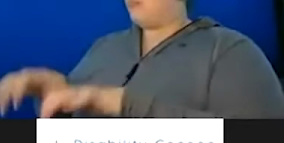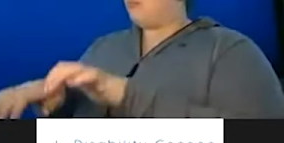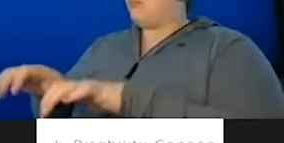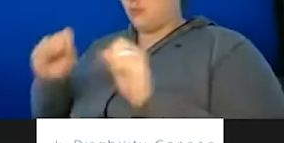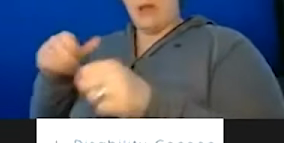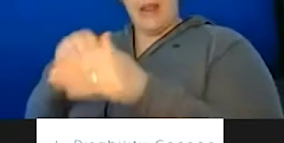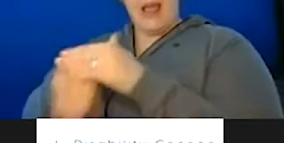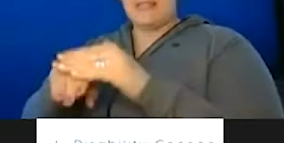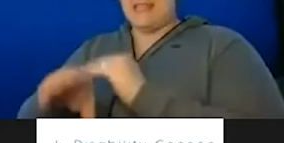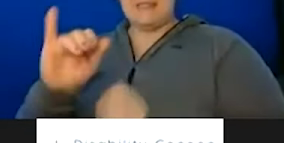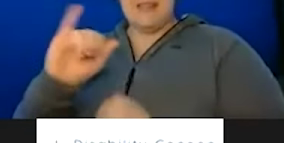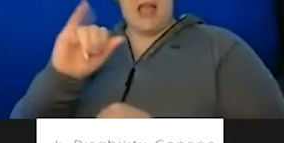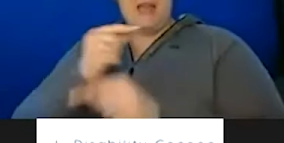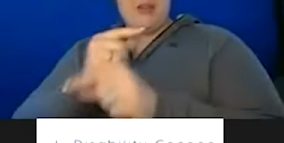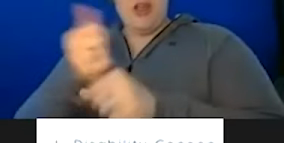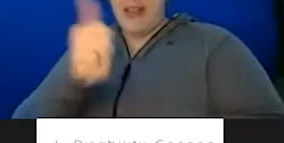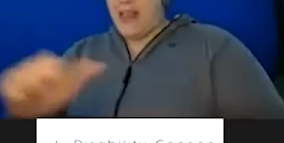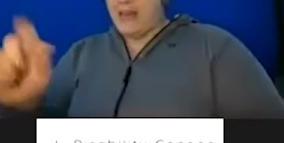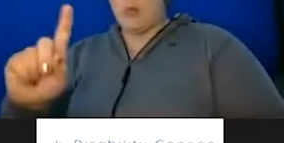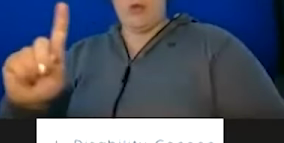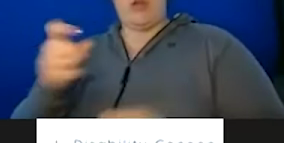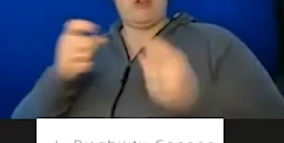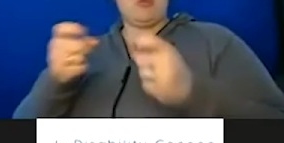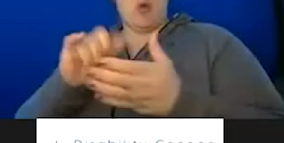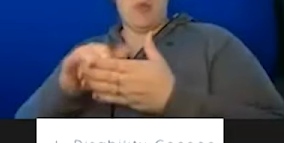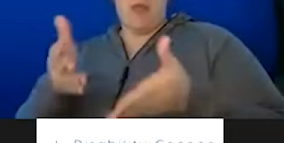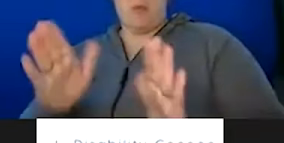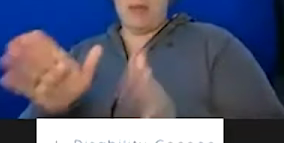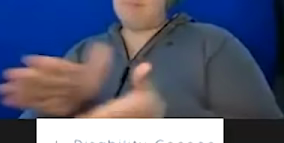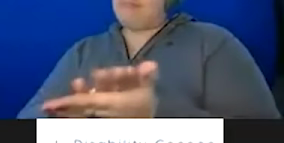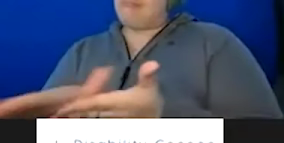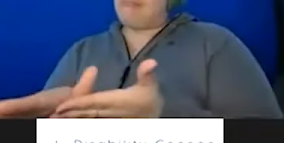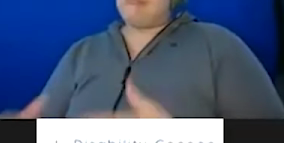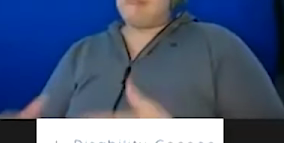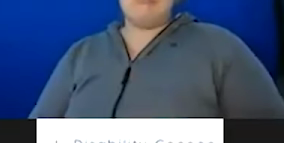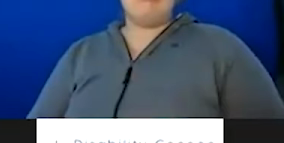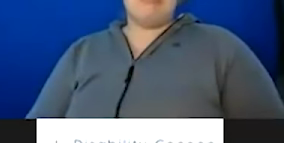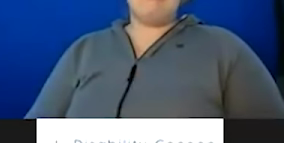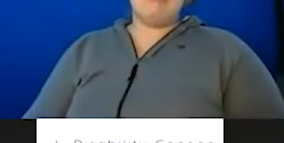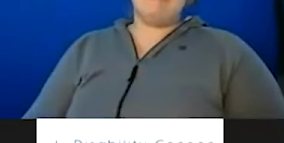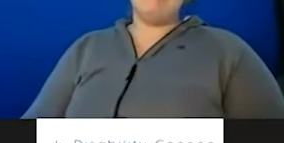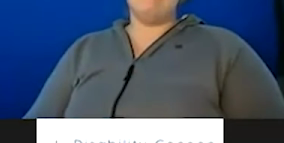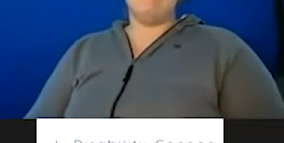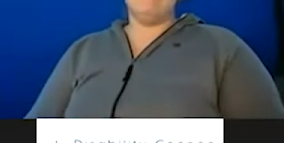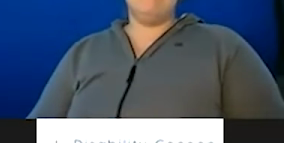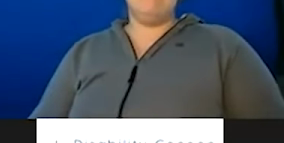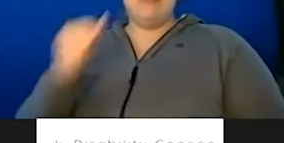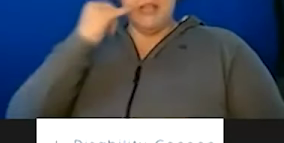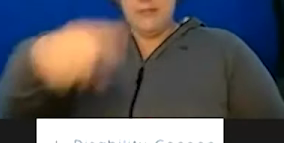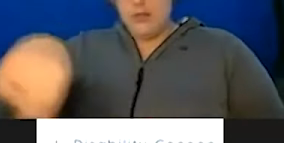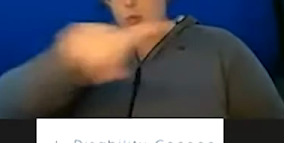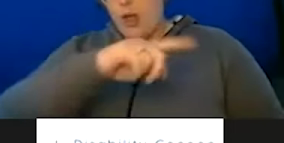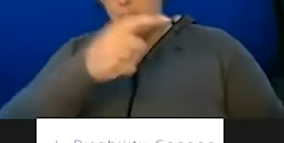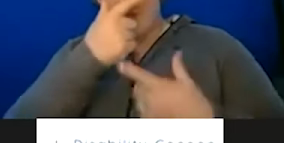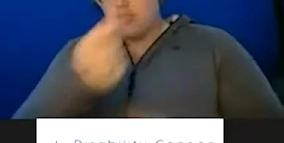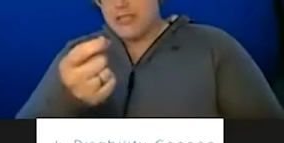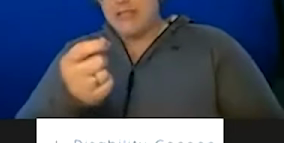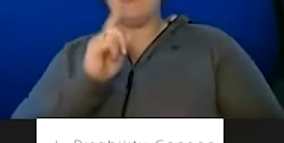and control it that way. If you are interested, there is a website that you can check out. It's